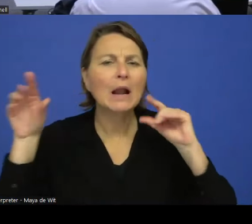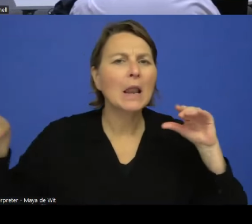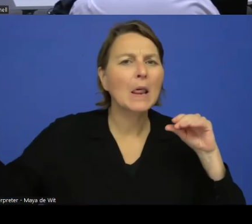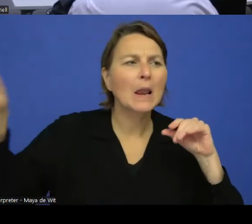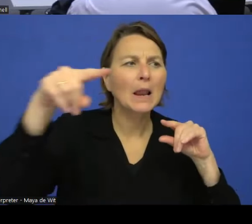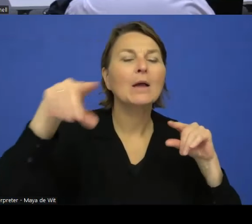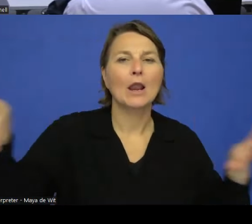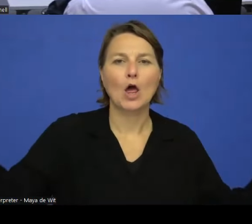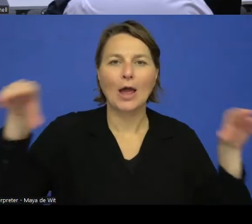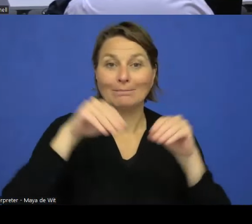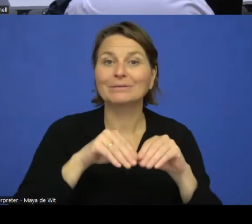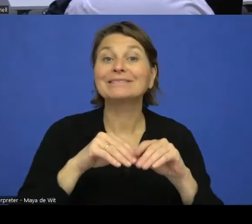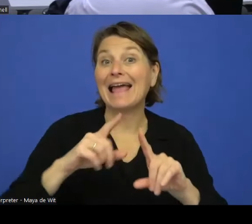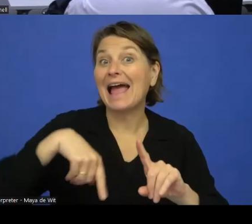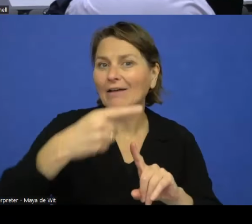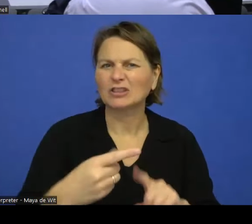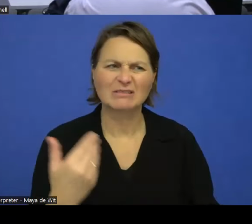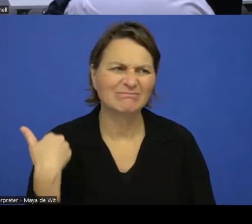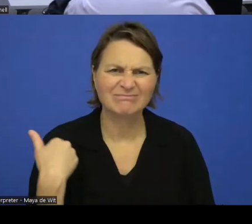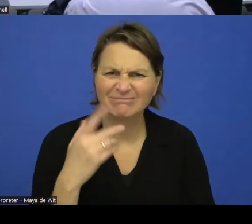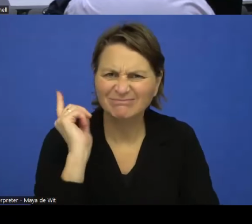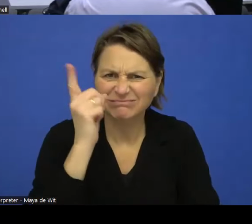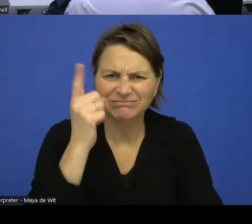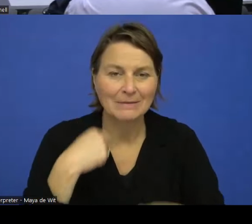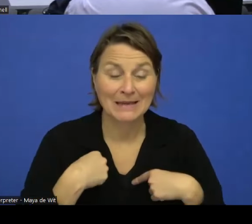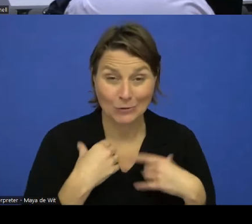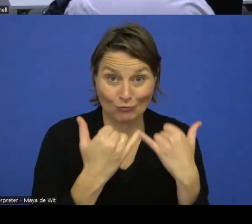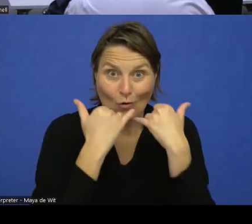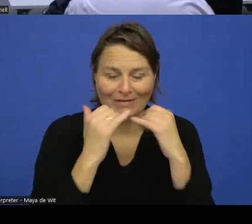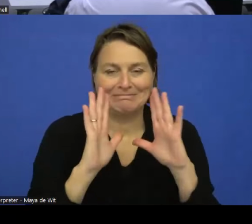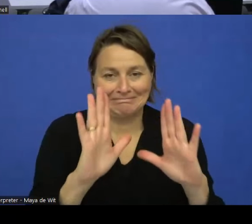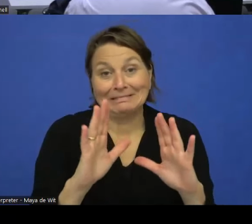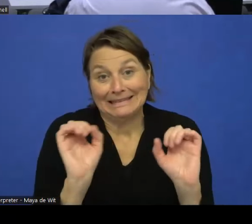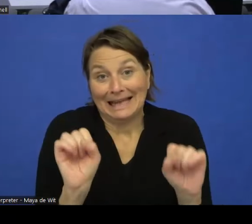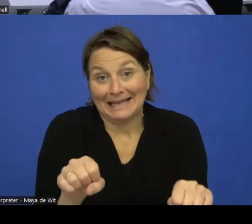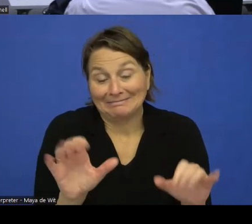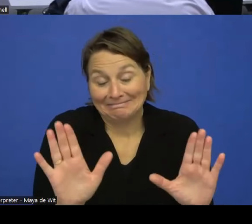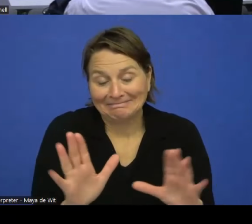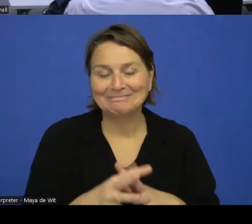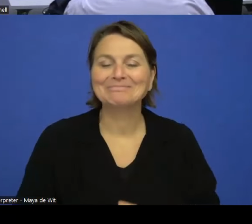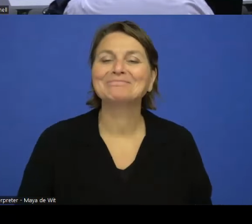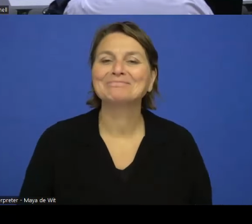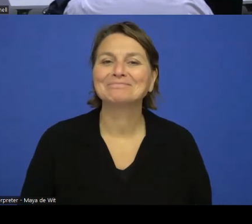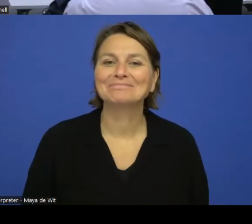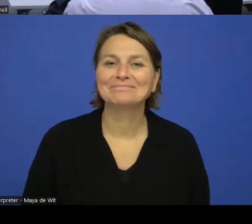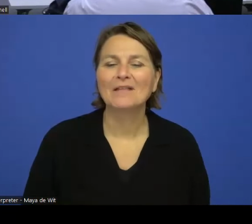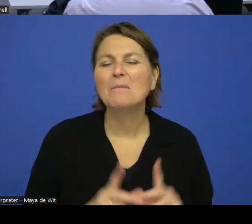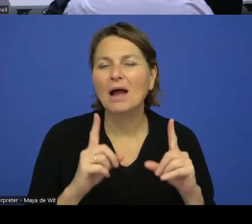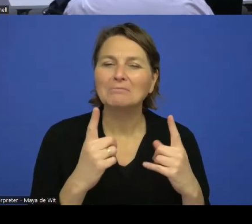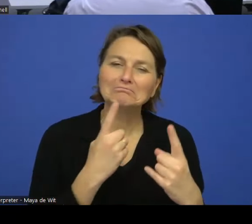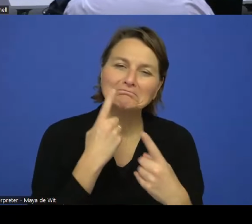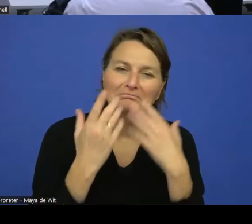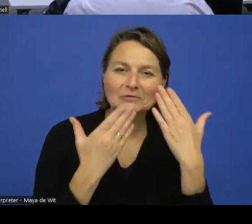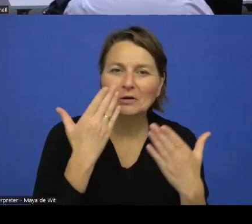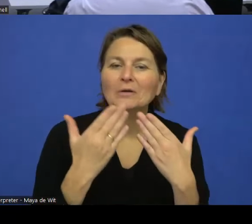may shout at me in the break afterwards if I'm getting them horribly, horribly wrong, which is possible. But I wanted to talk a little bit about the Include